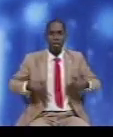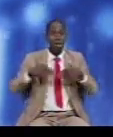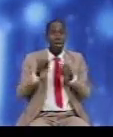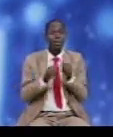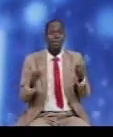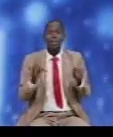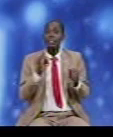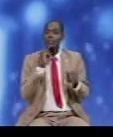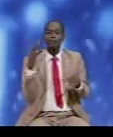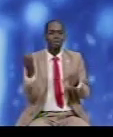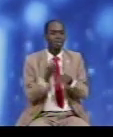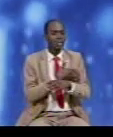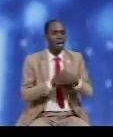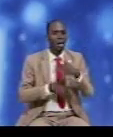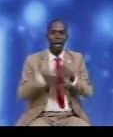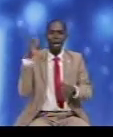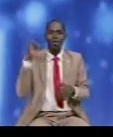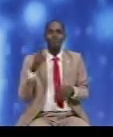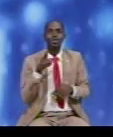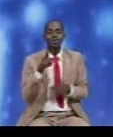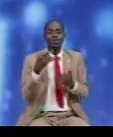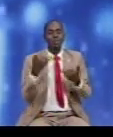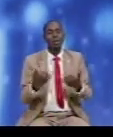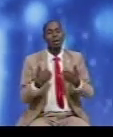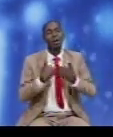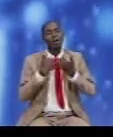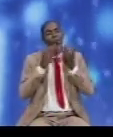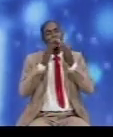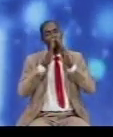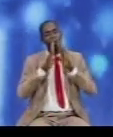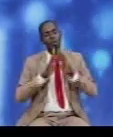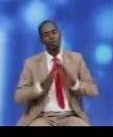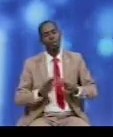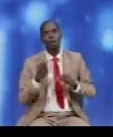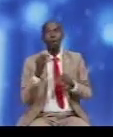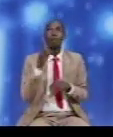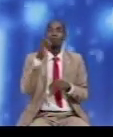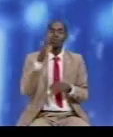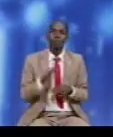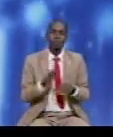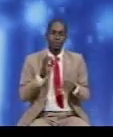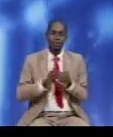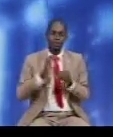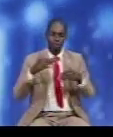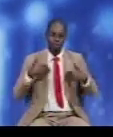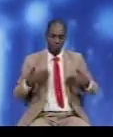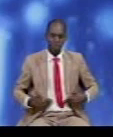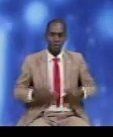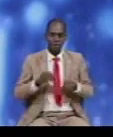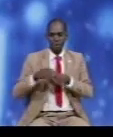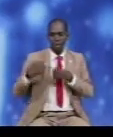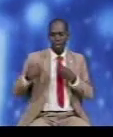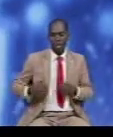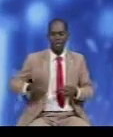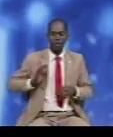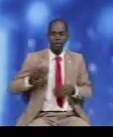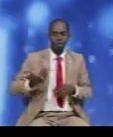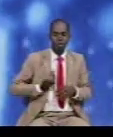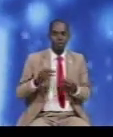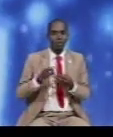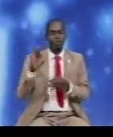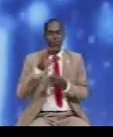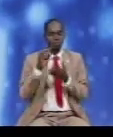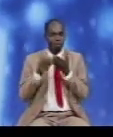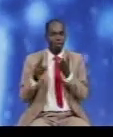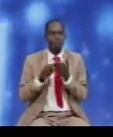everything is gone. Now you have the peace of God that has settled in your body, in your heart, in your soul, in your spirit. Check